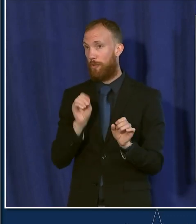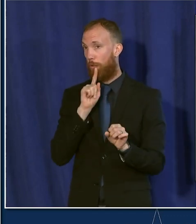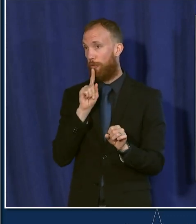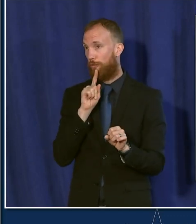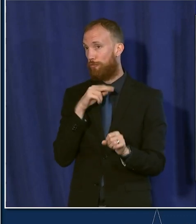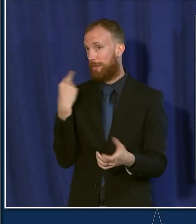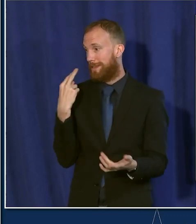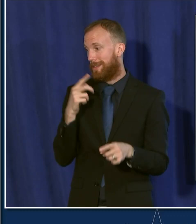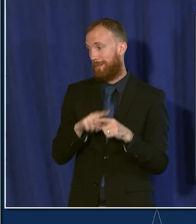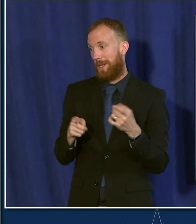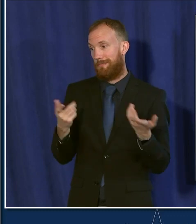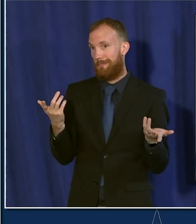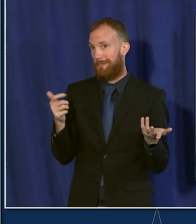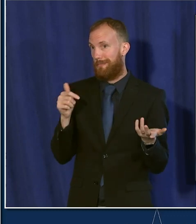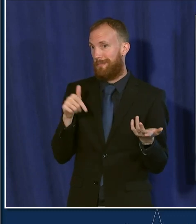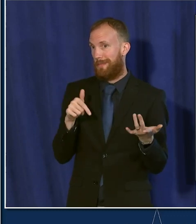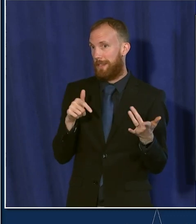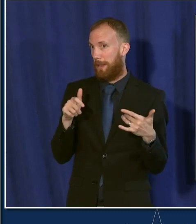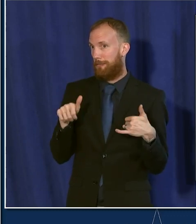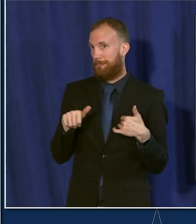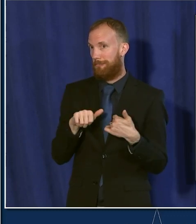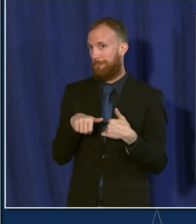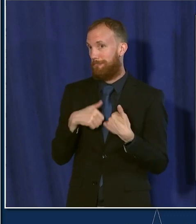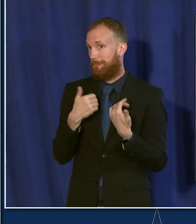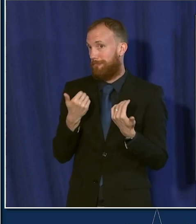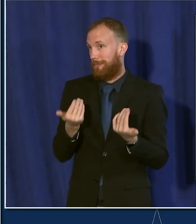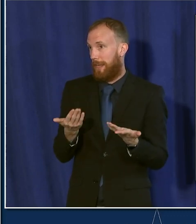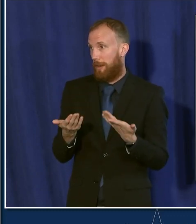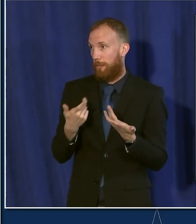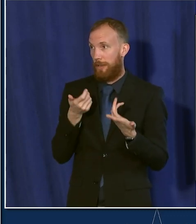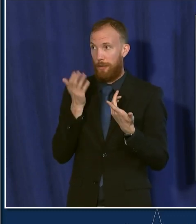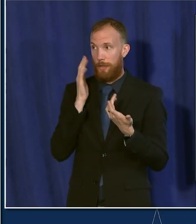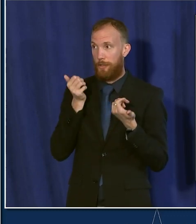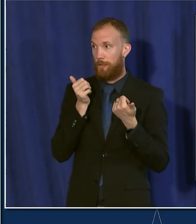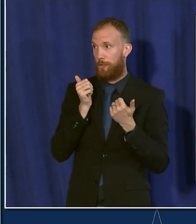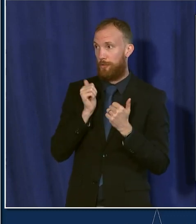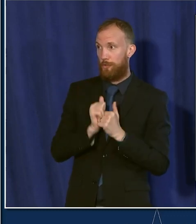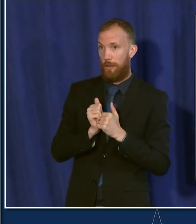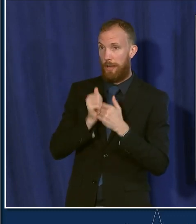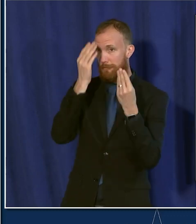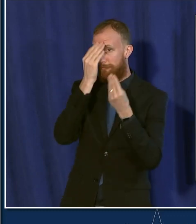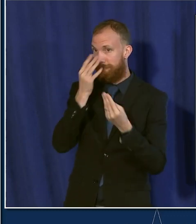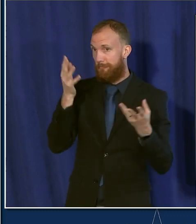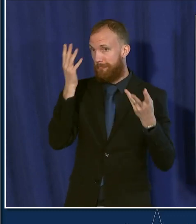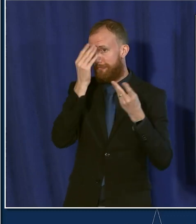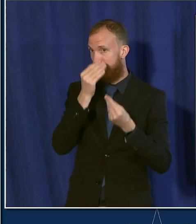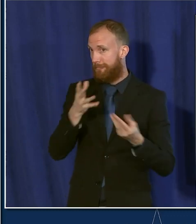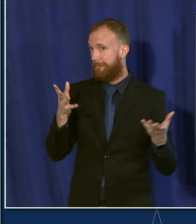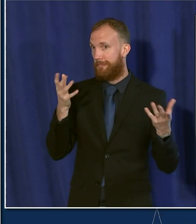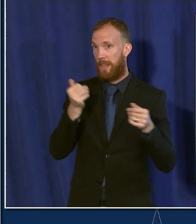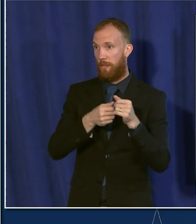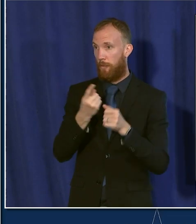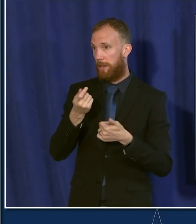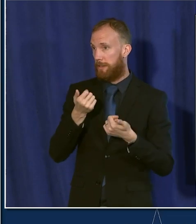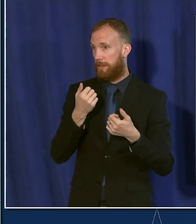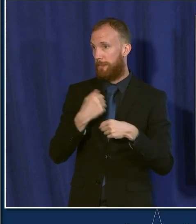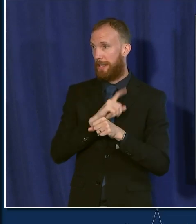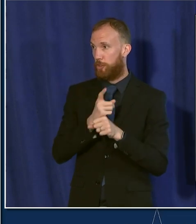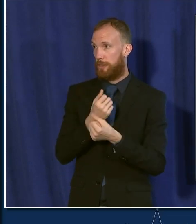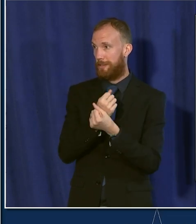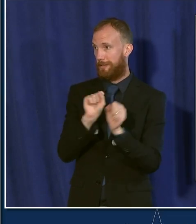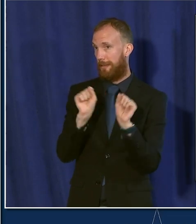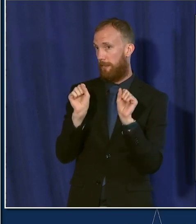are, and we'll continue to really work on messaging and doing everything we can to make it, as safe as